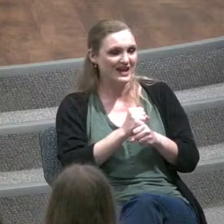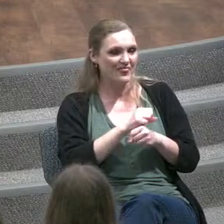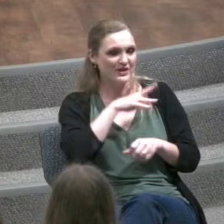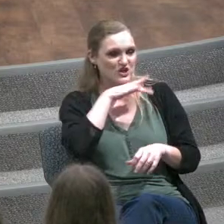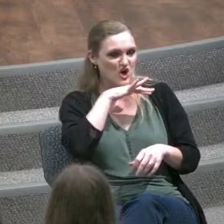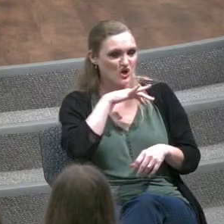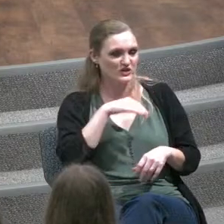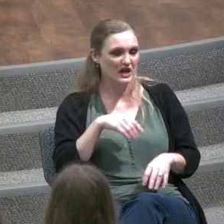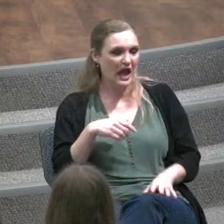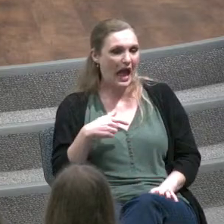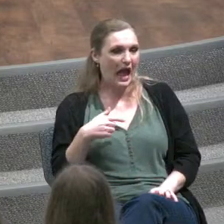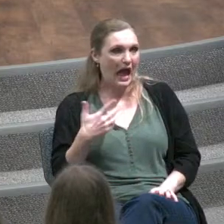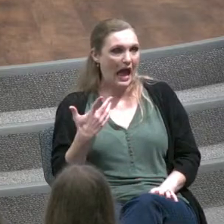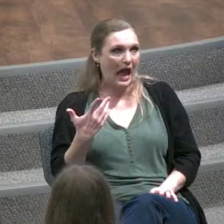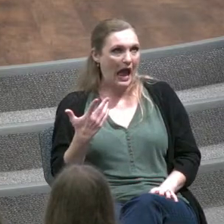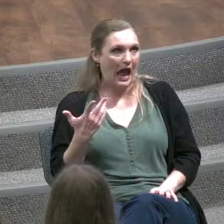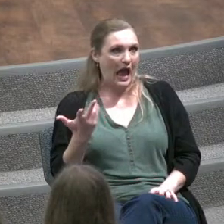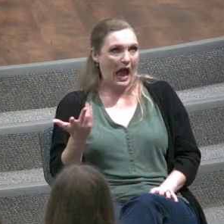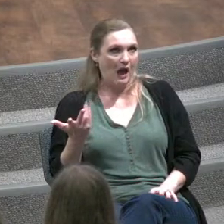That's a good question. I